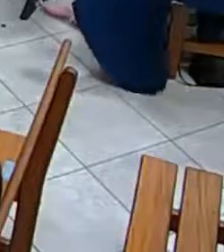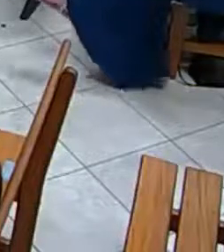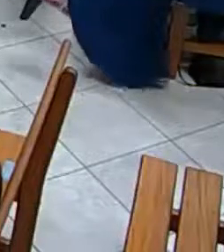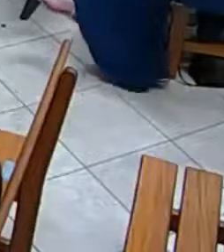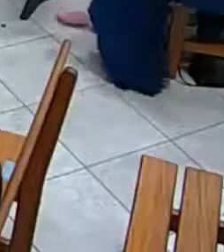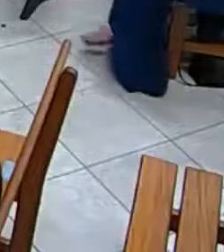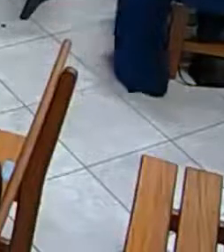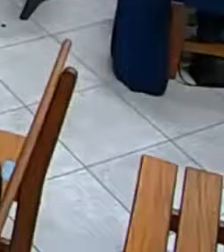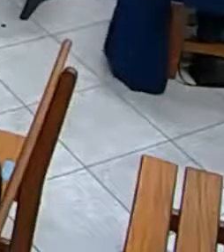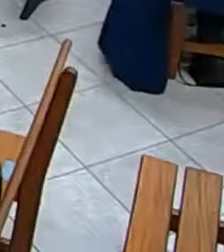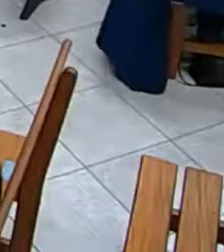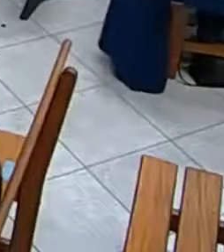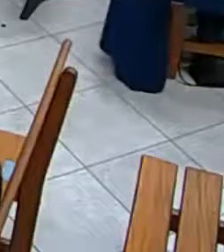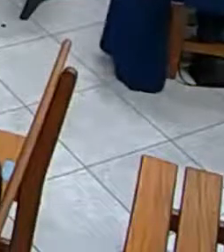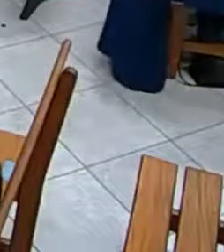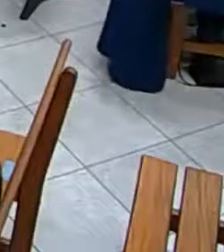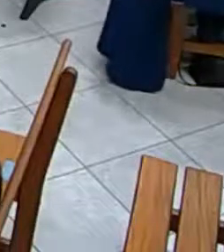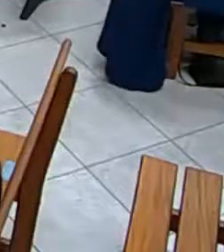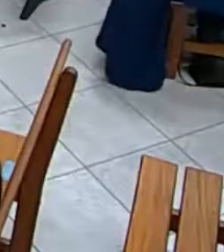Amen.